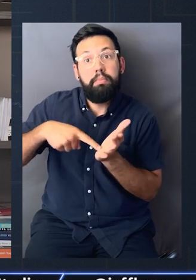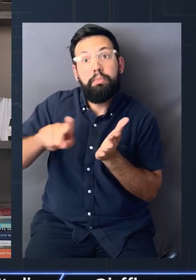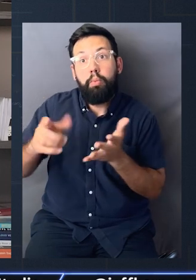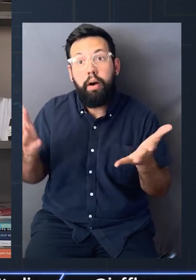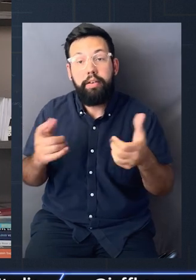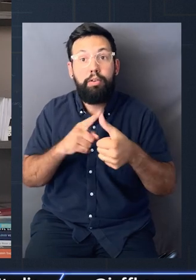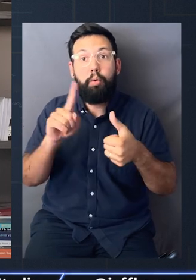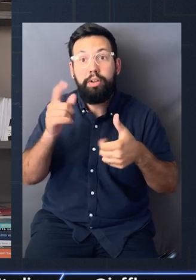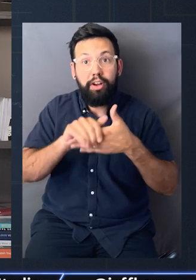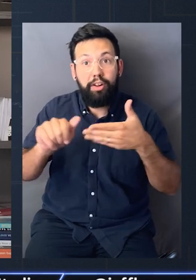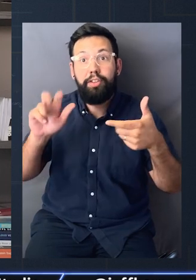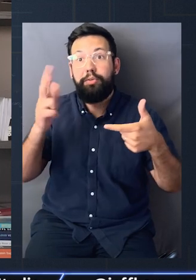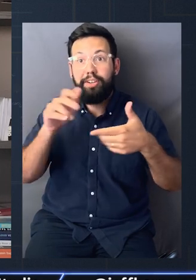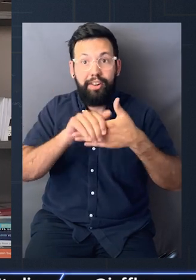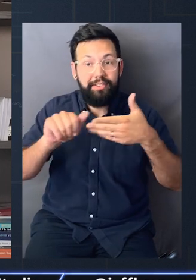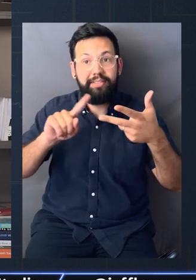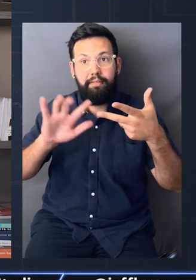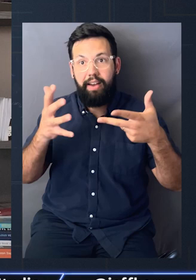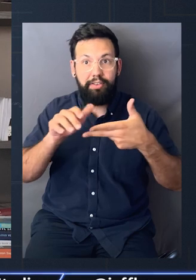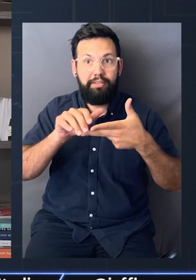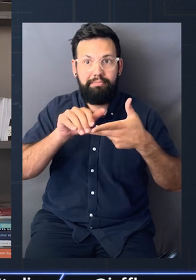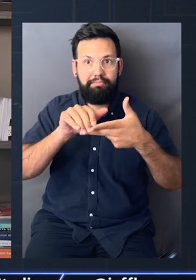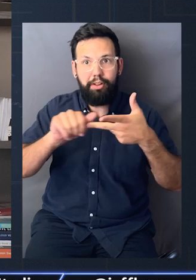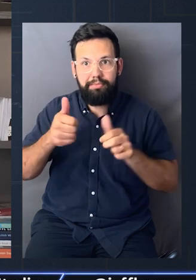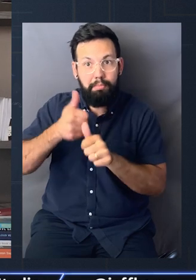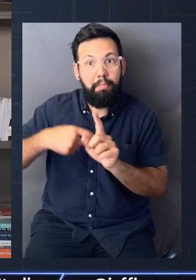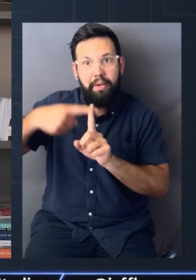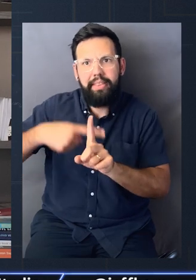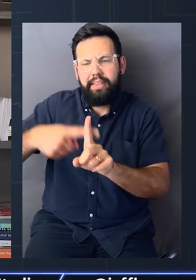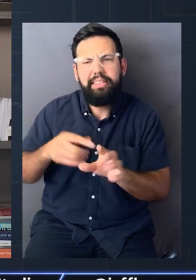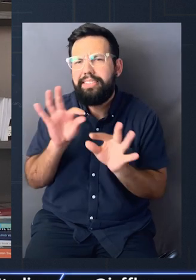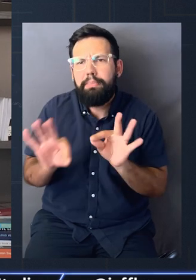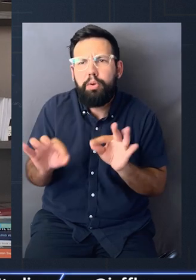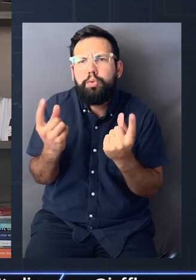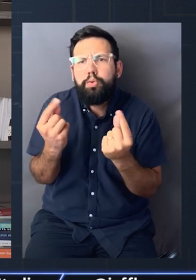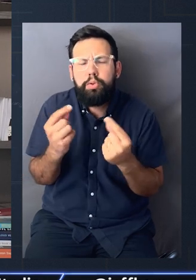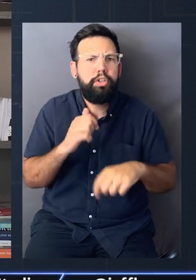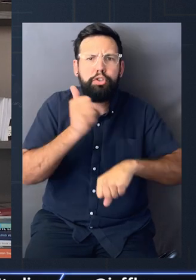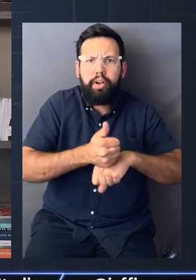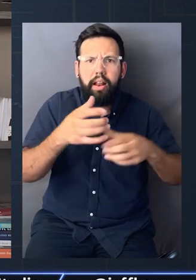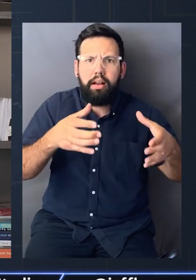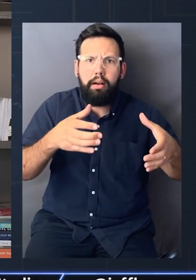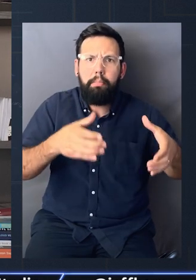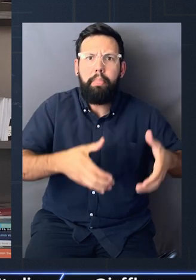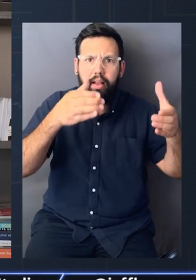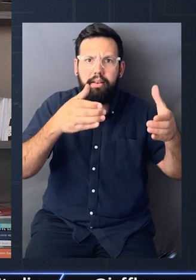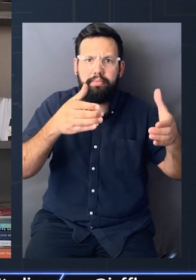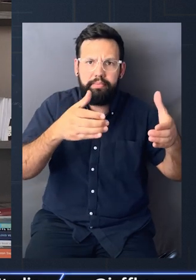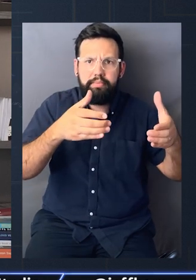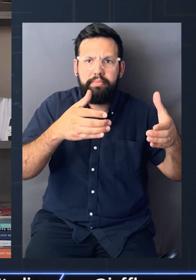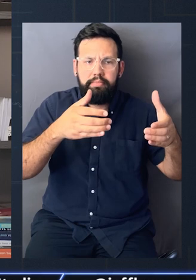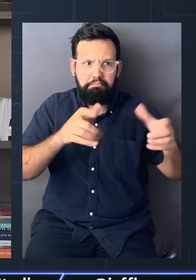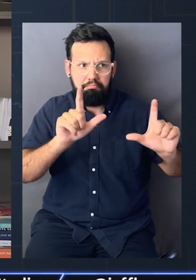go for $1, $3, or $5 a month. Super simple to use. You create a bucket within the LightSail